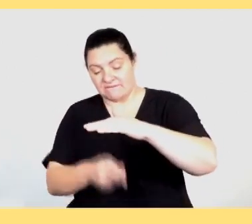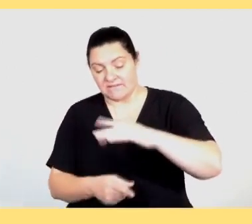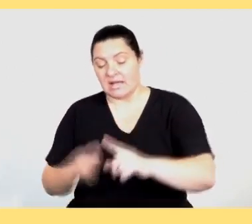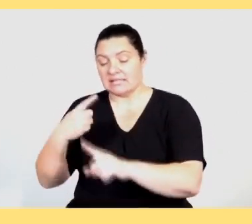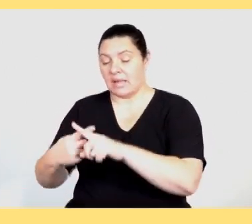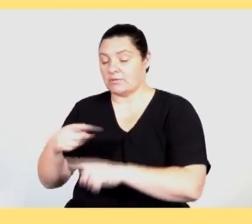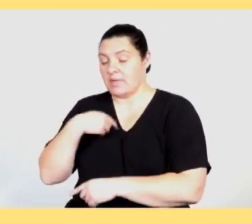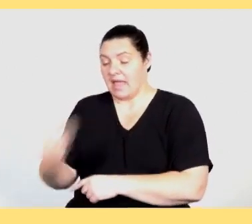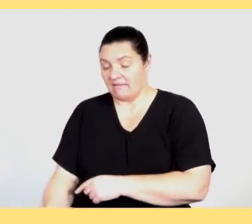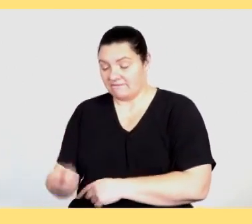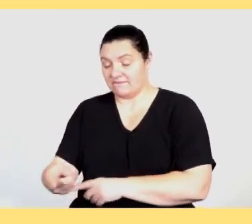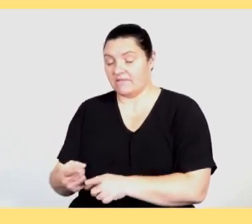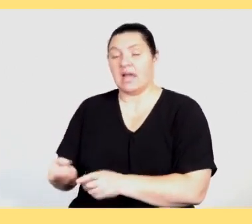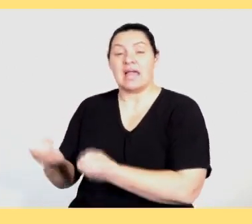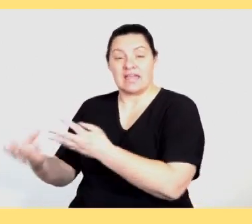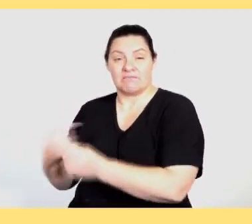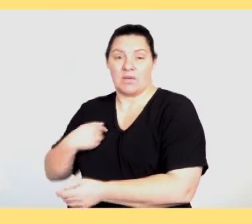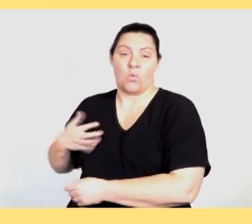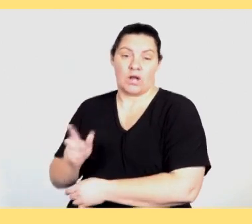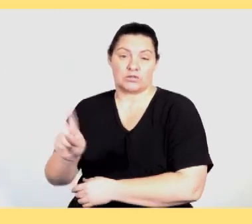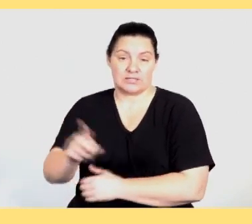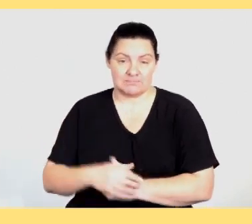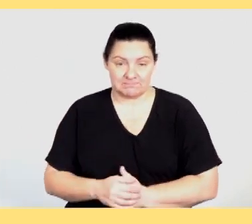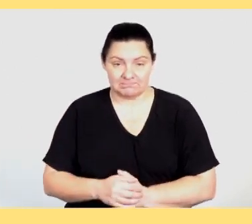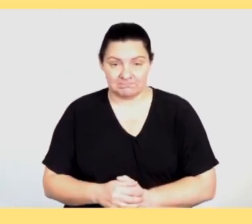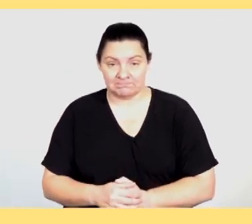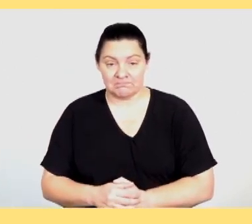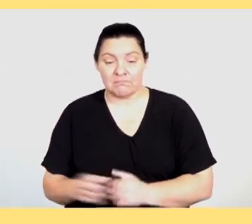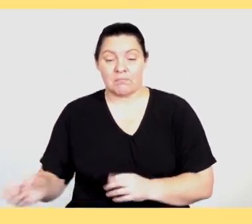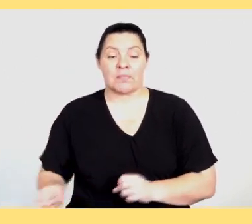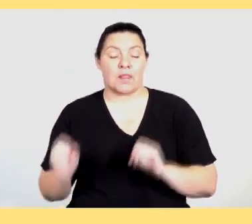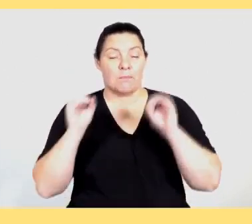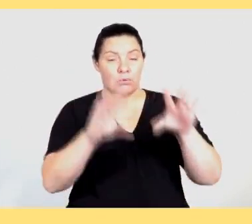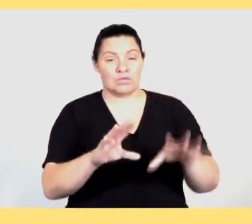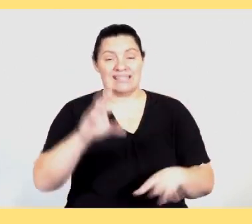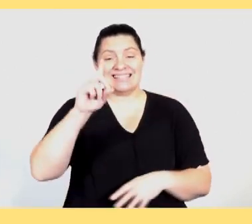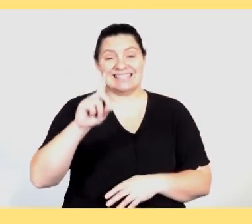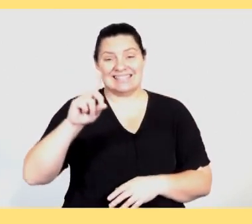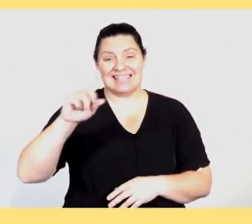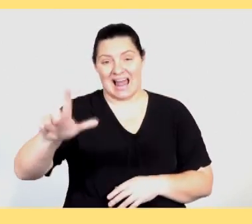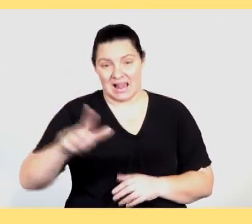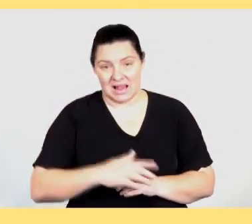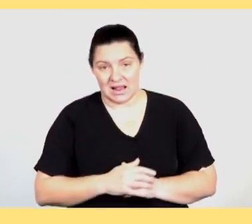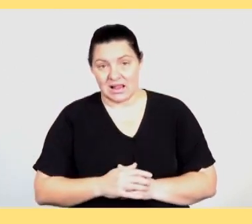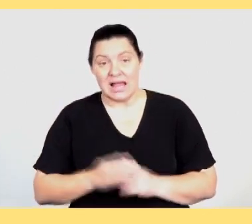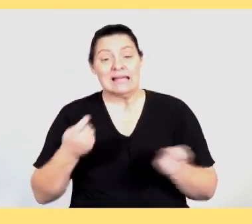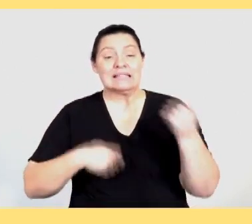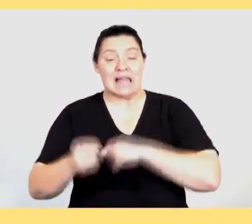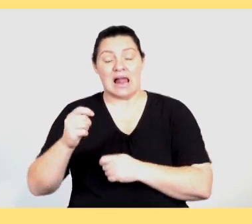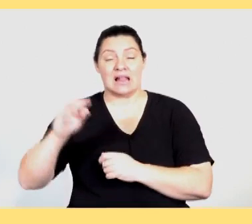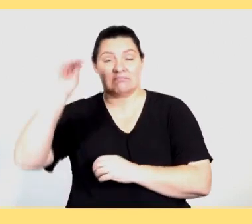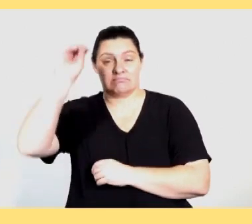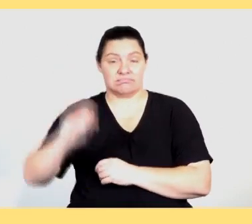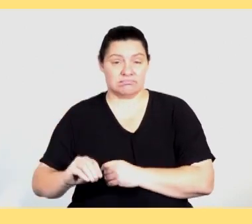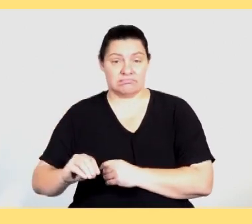by what you have to give you what you want. When posting to the debtor's ledger, when sales are recorded in the